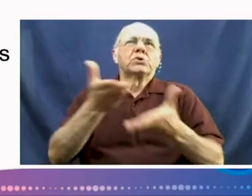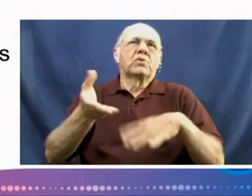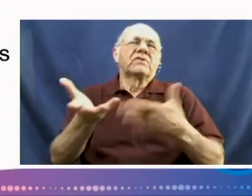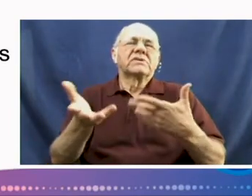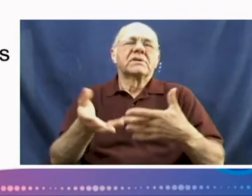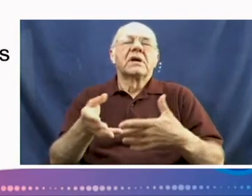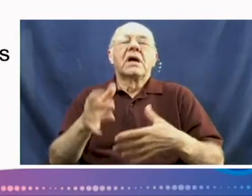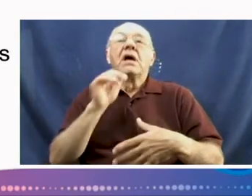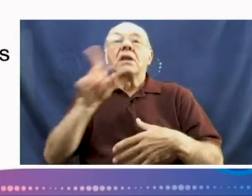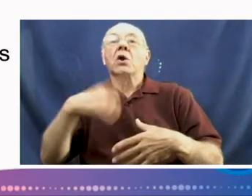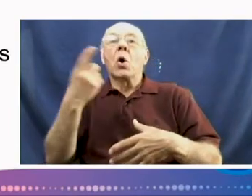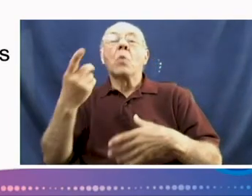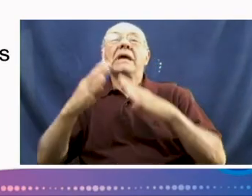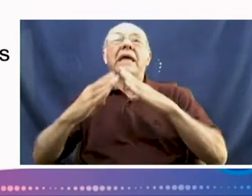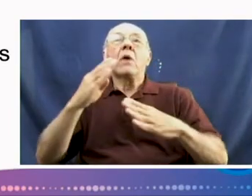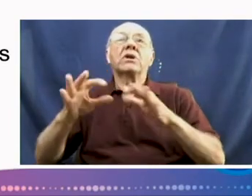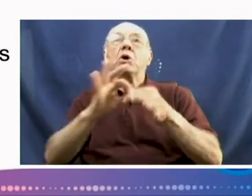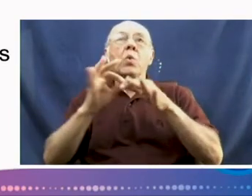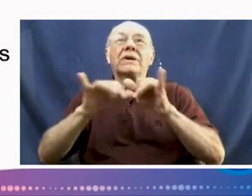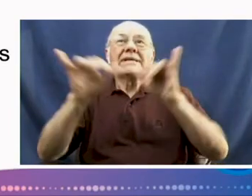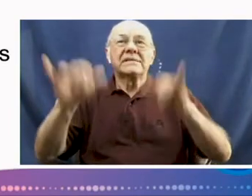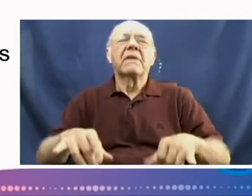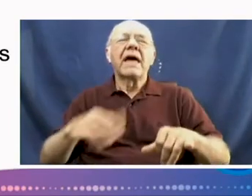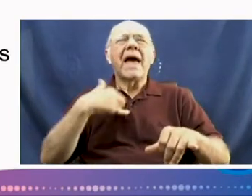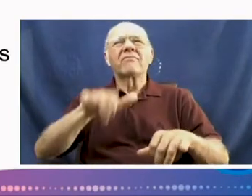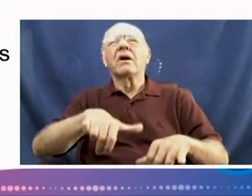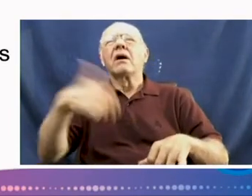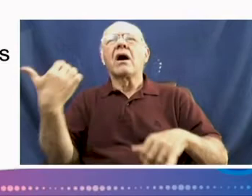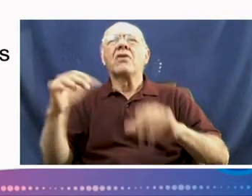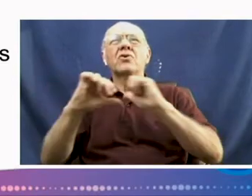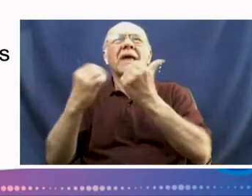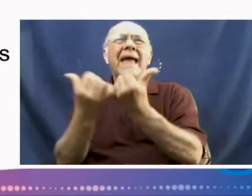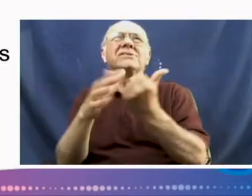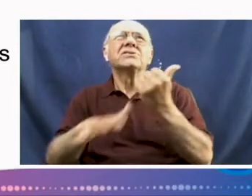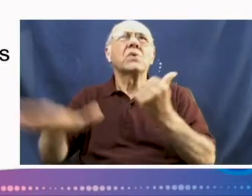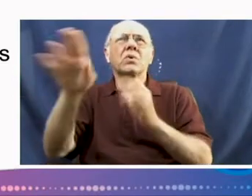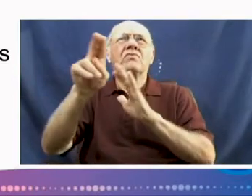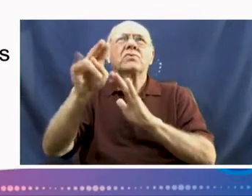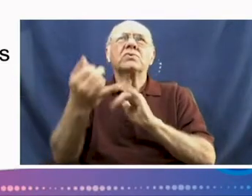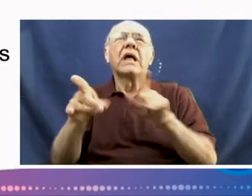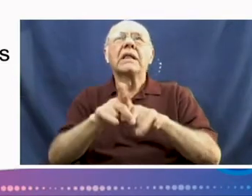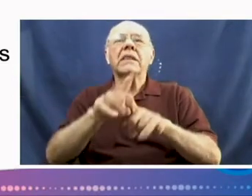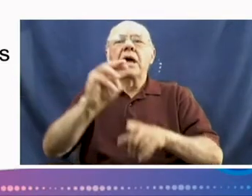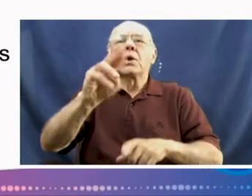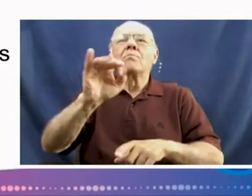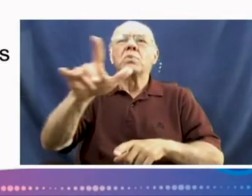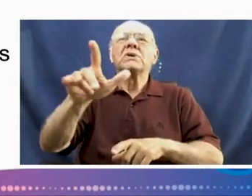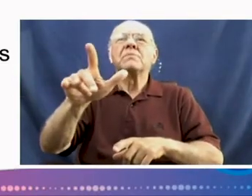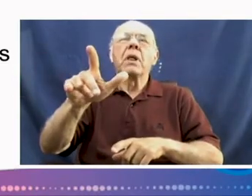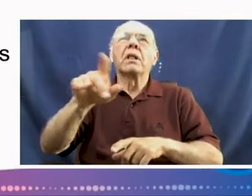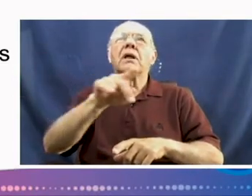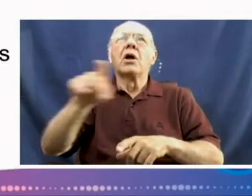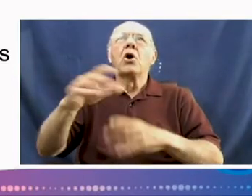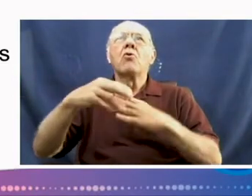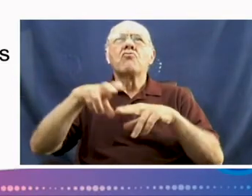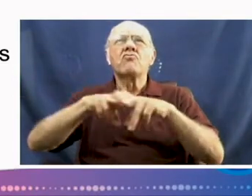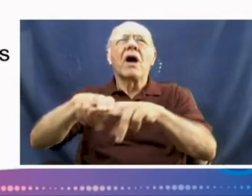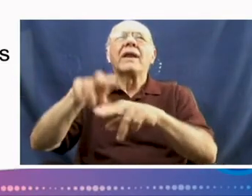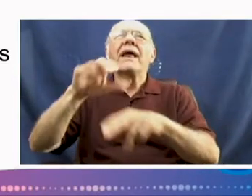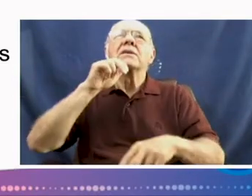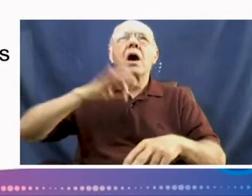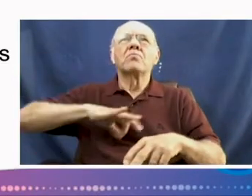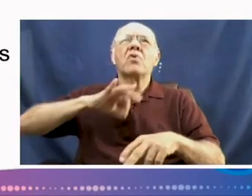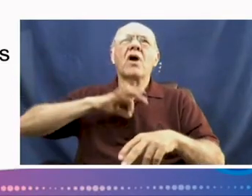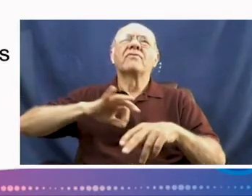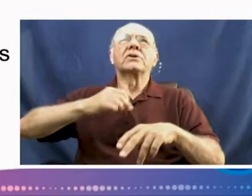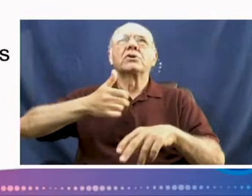coordinated systems, there are other agencies around the state, such as municipal dollar rides and nonprofit transportation